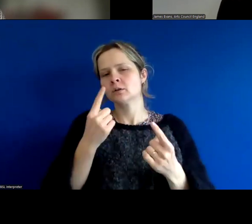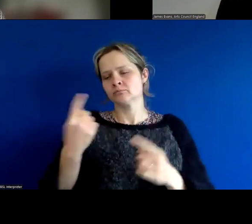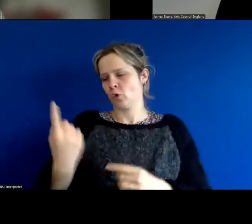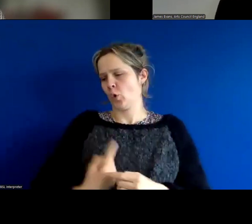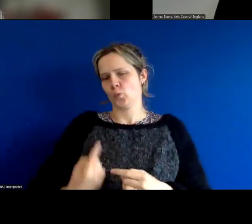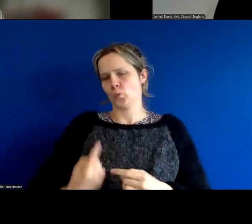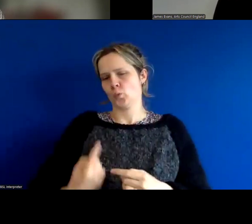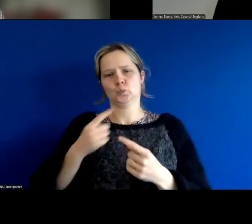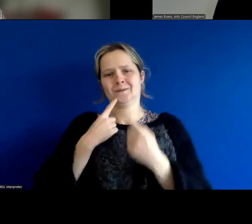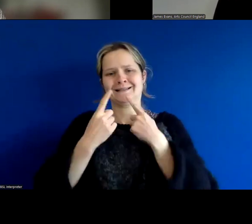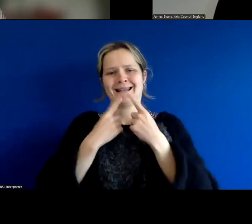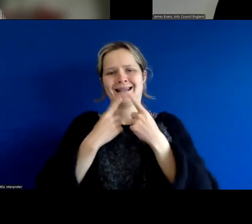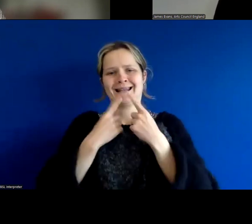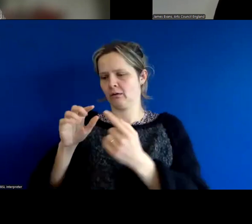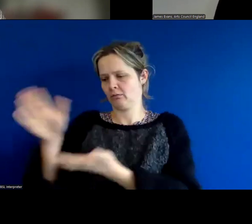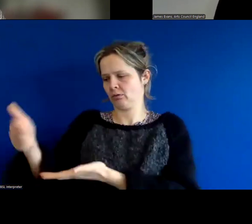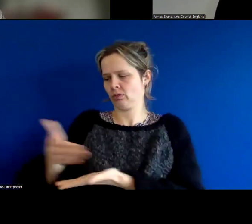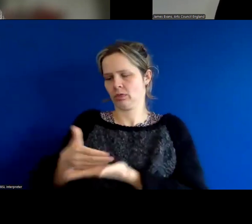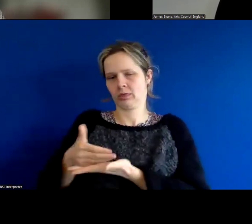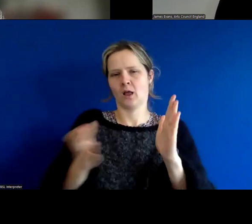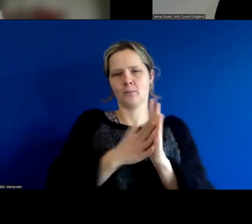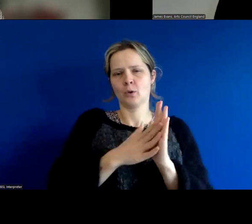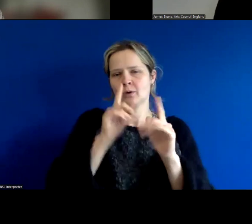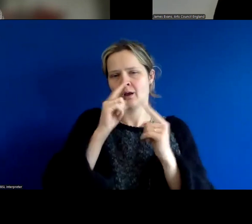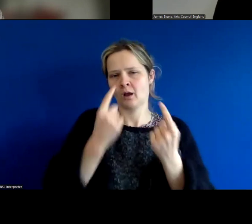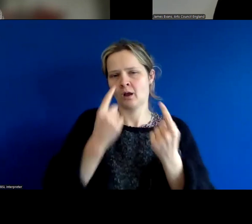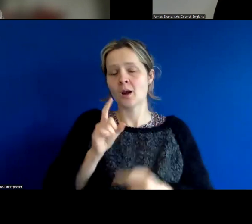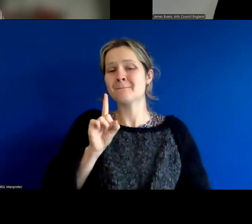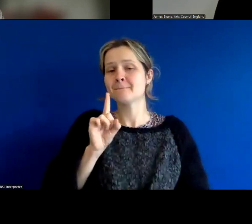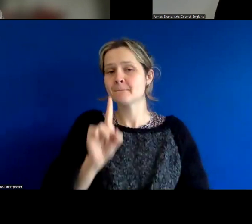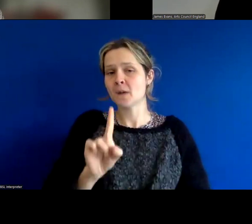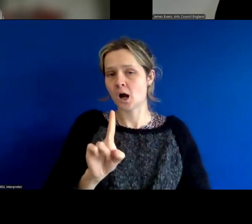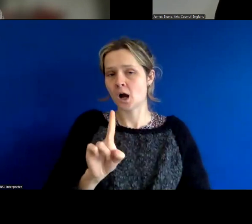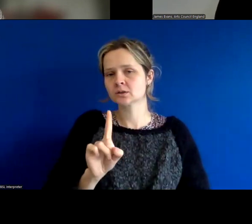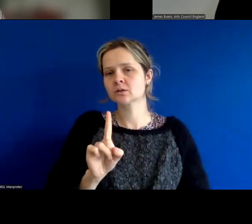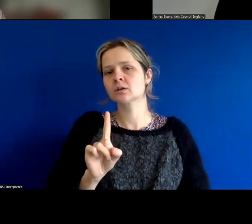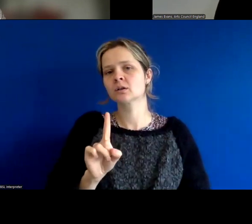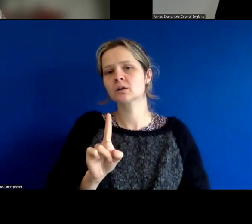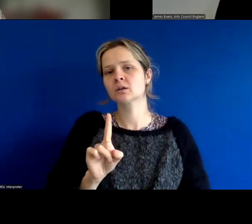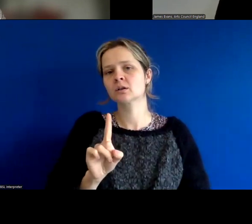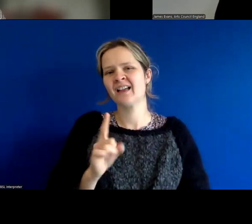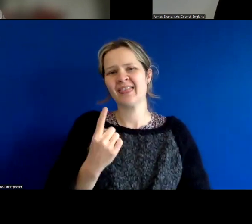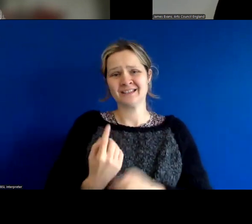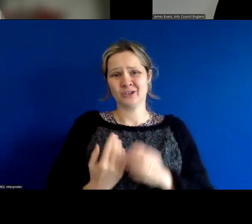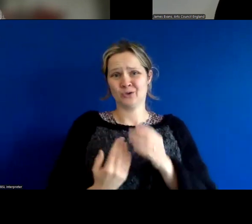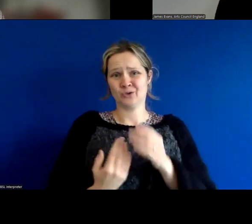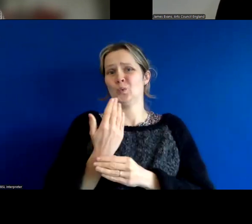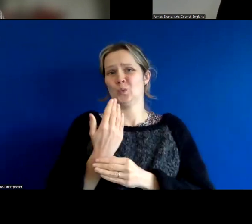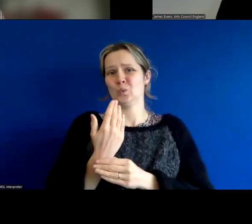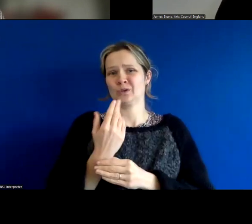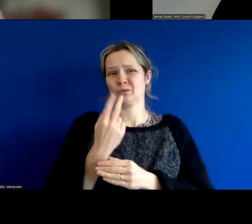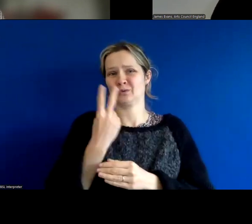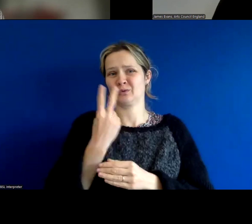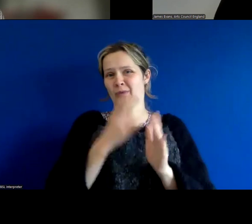data. But I would say that this tool is, I mean, what is it? It's not even 2 months old yet, is it, Ria? So